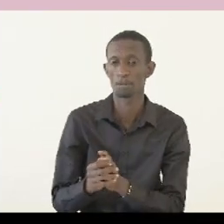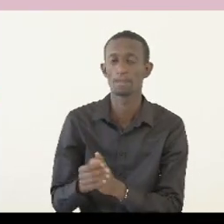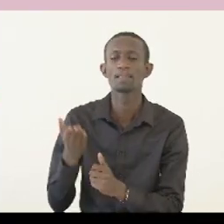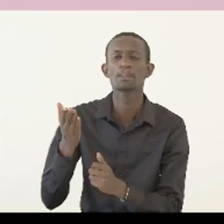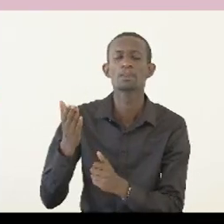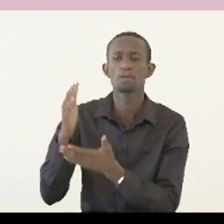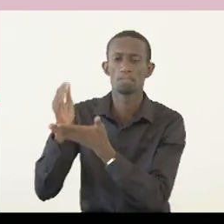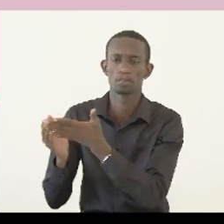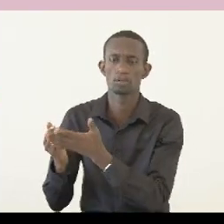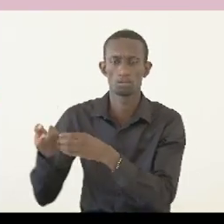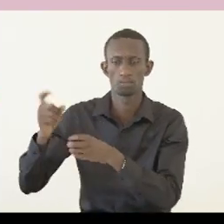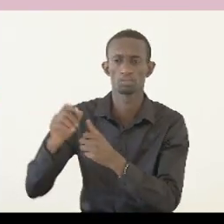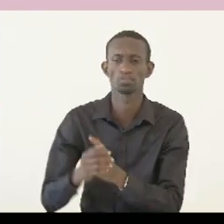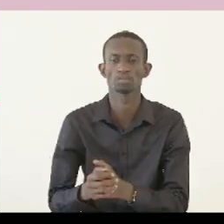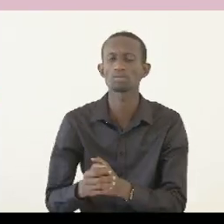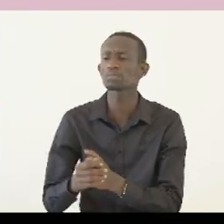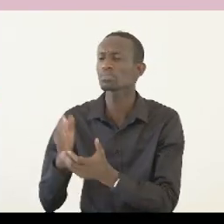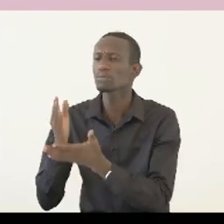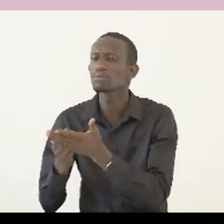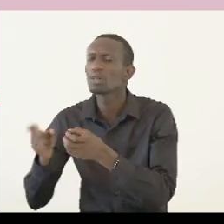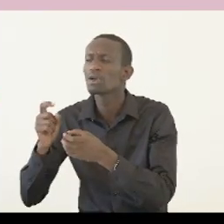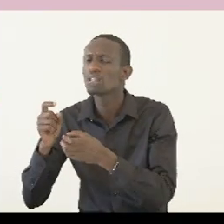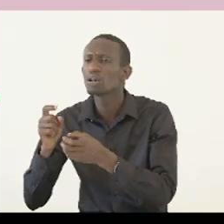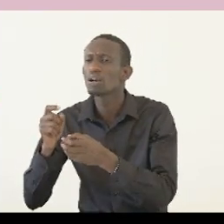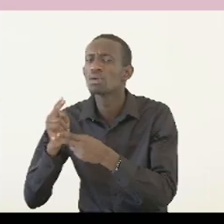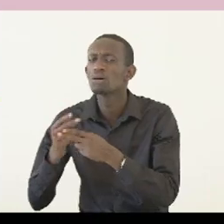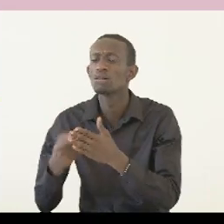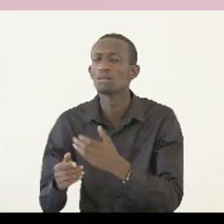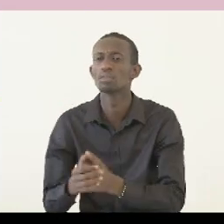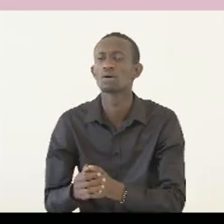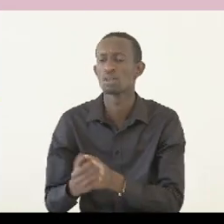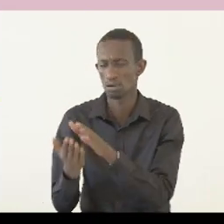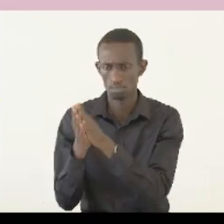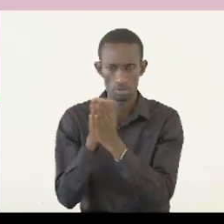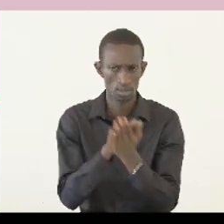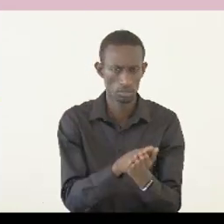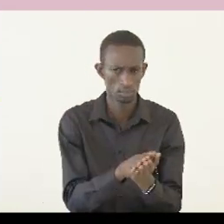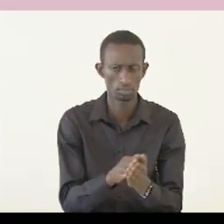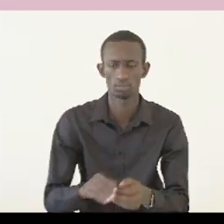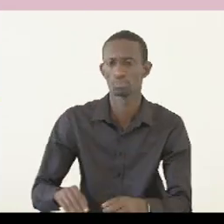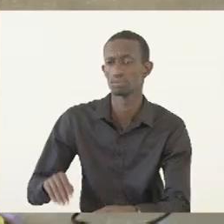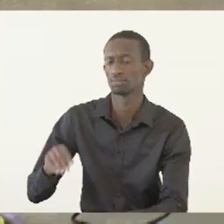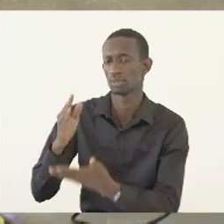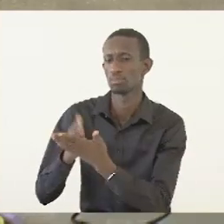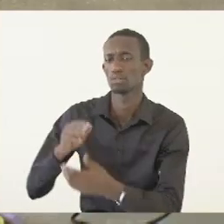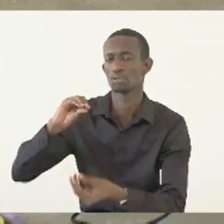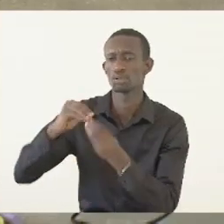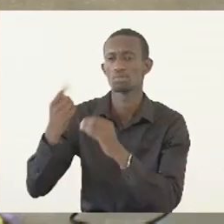we have added. And the particle added is hydrogen. So it becomes particle number 3,